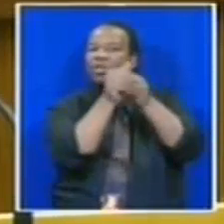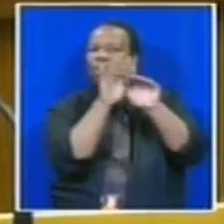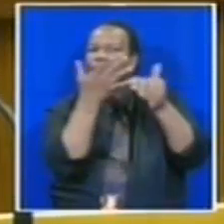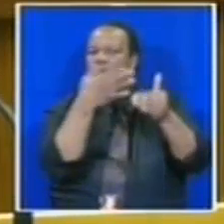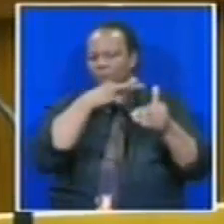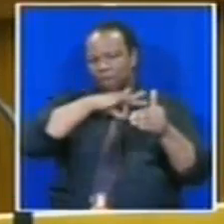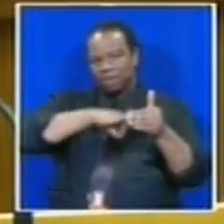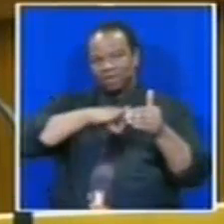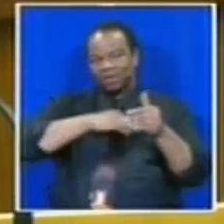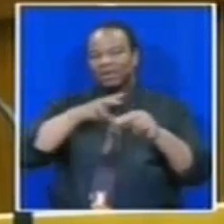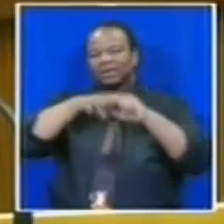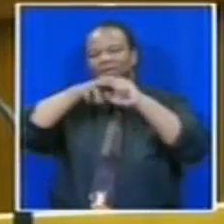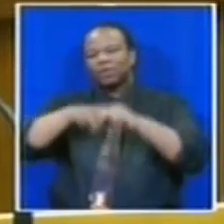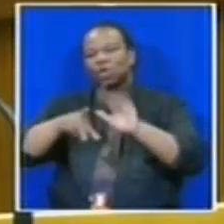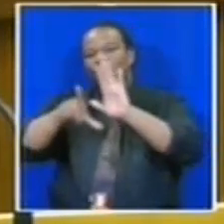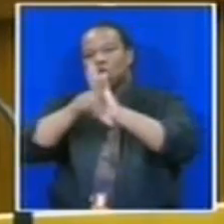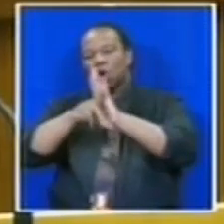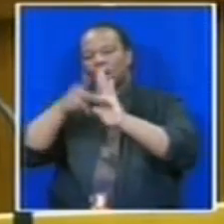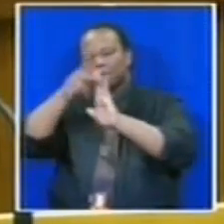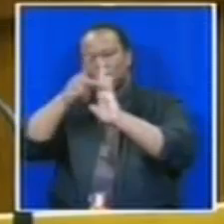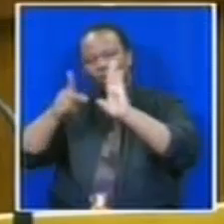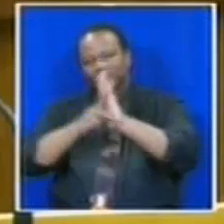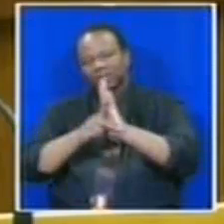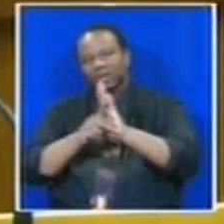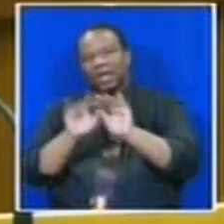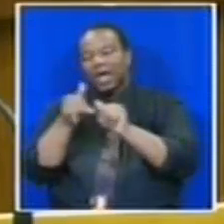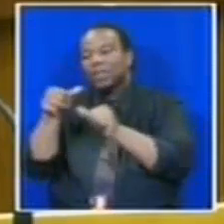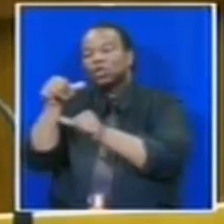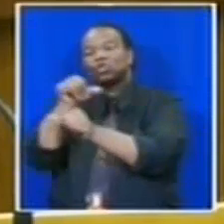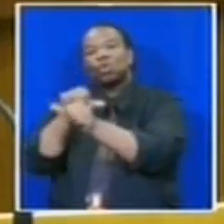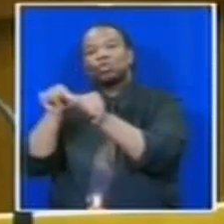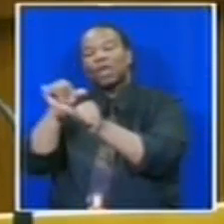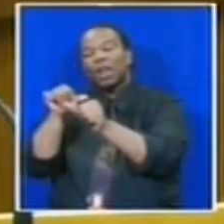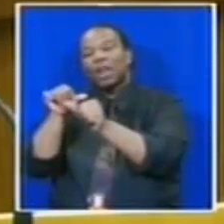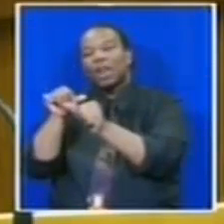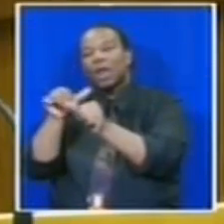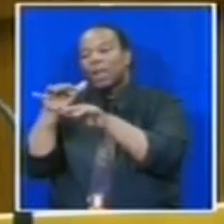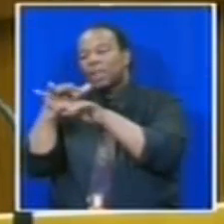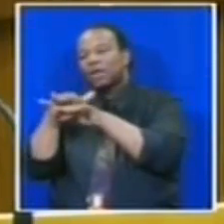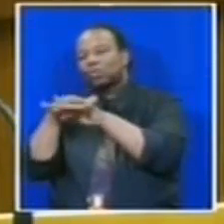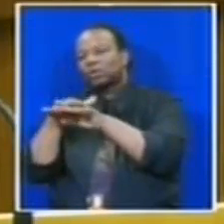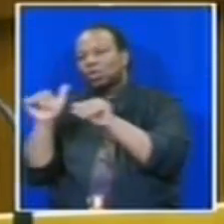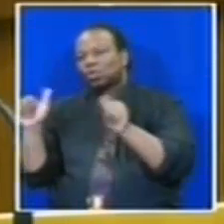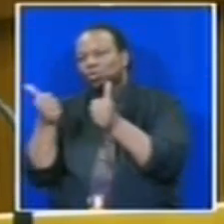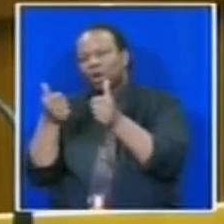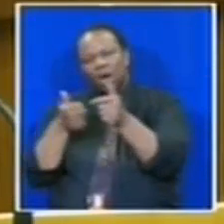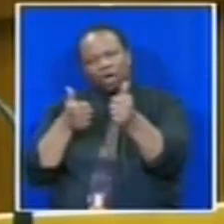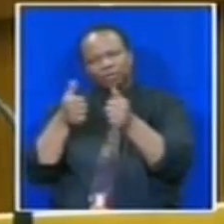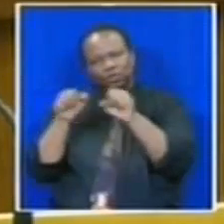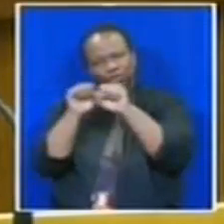and policies, on social networks, which you all know, and administrative systems, and how markets are